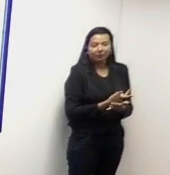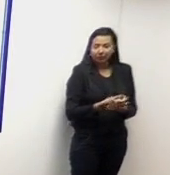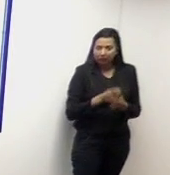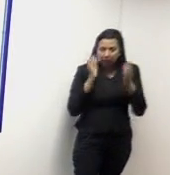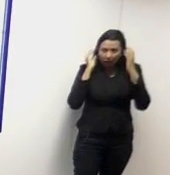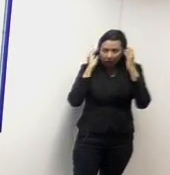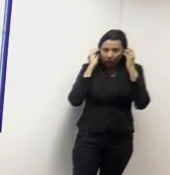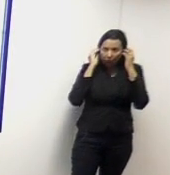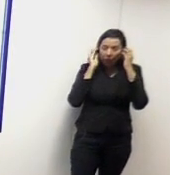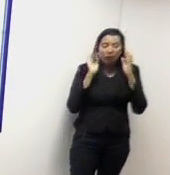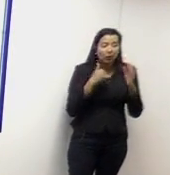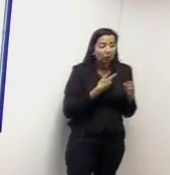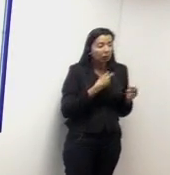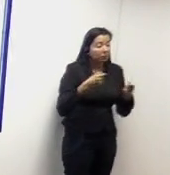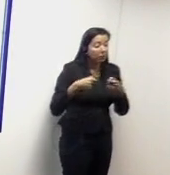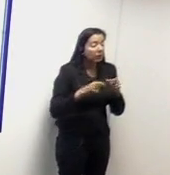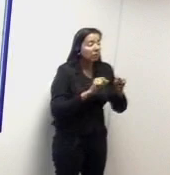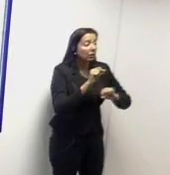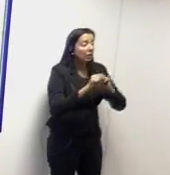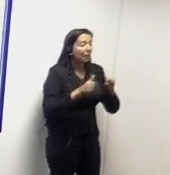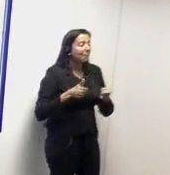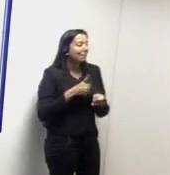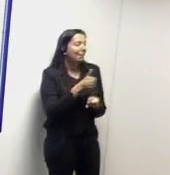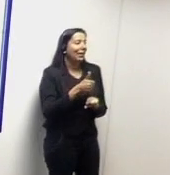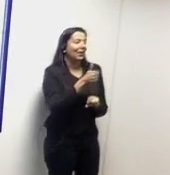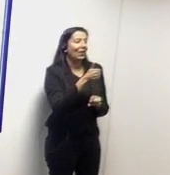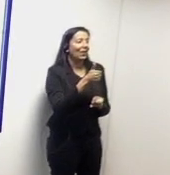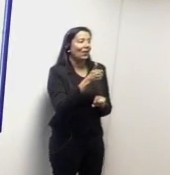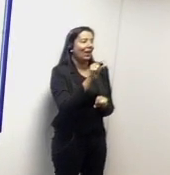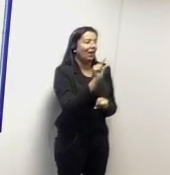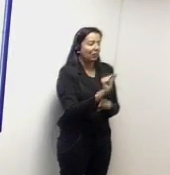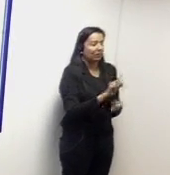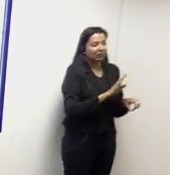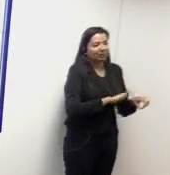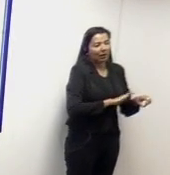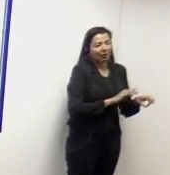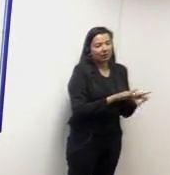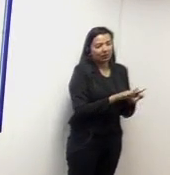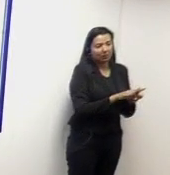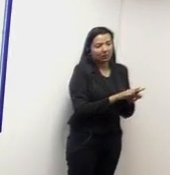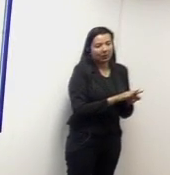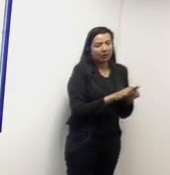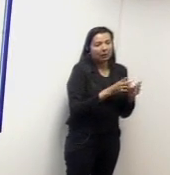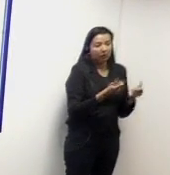we did this before and it made a little improvement, and it really seems like it should work, so we're going to do it again.